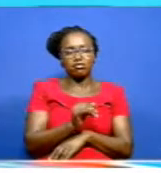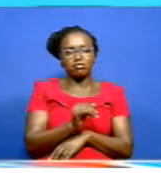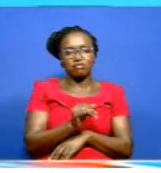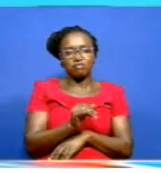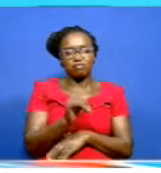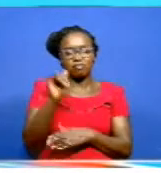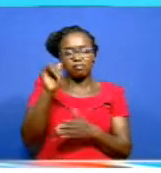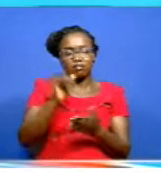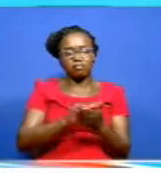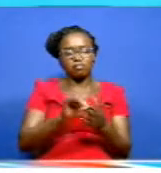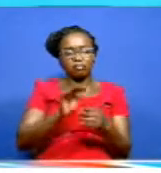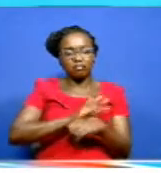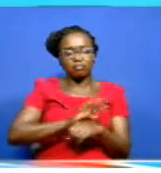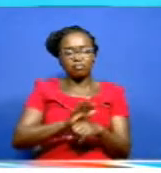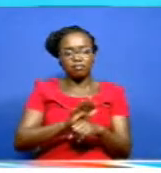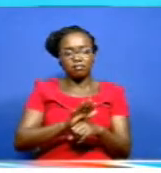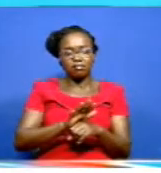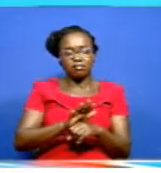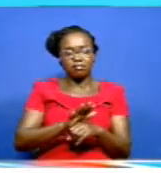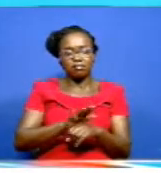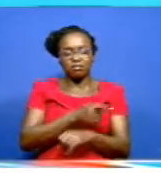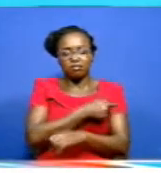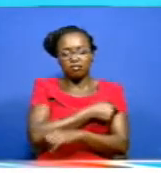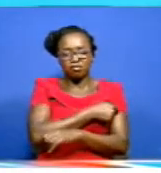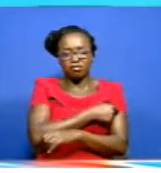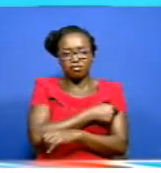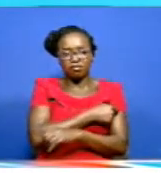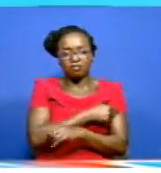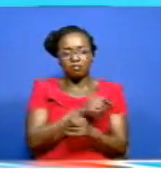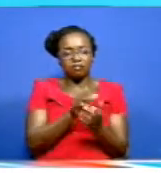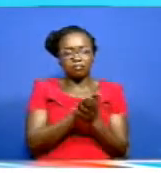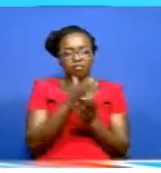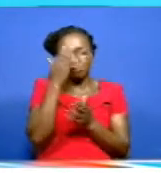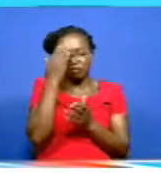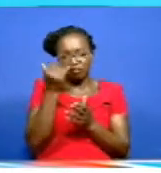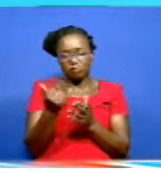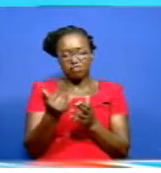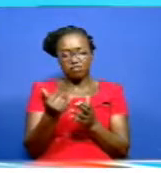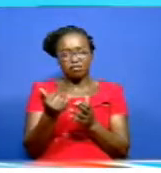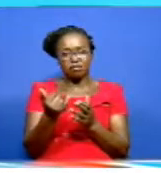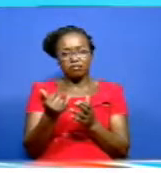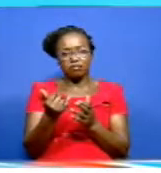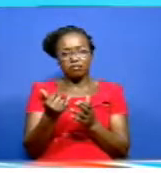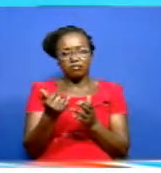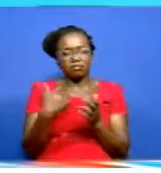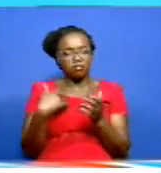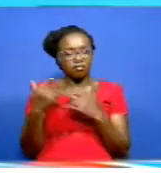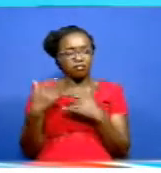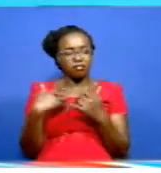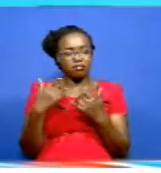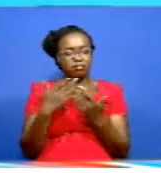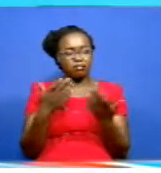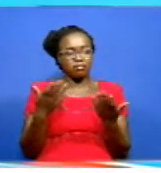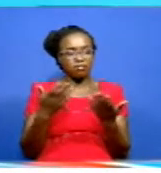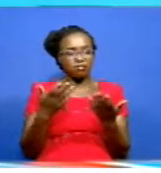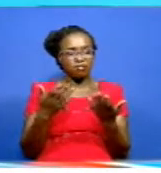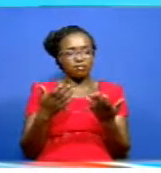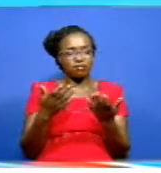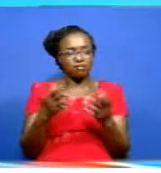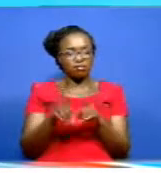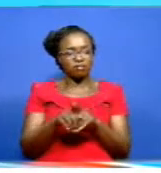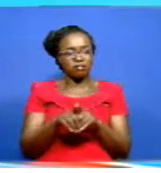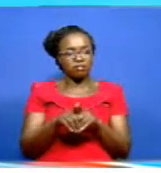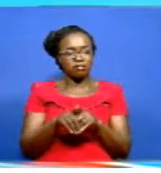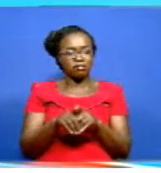arrived COVID-19 vaccine, the AstraZeneca ones. Of course, there have been raised, concerns have been raised on the same, and of